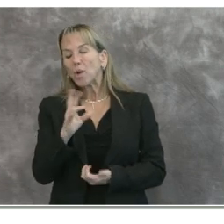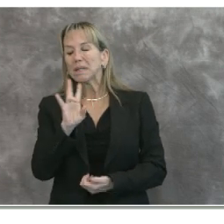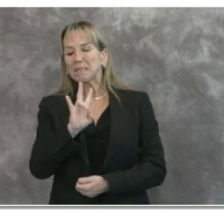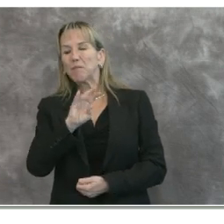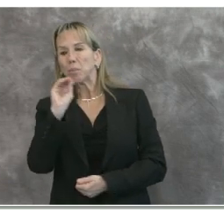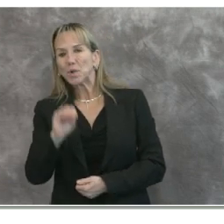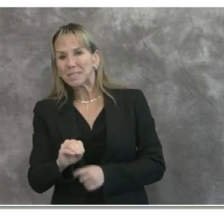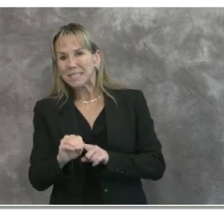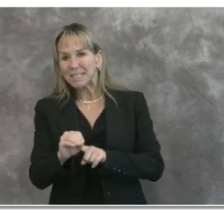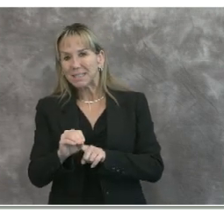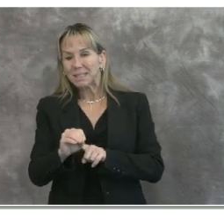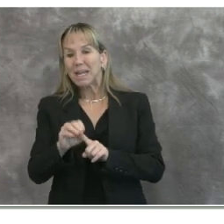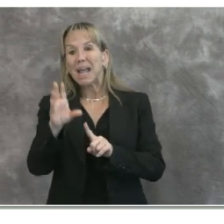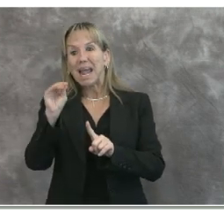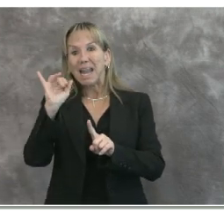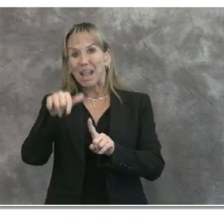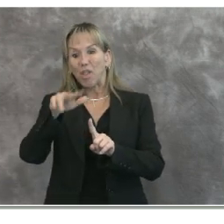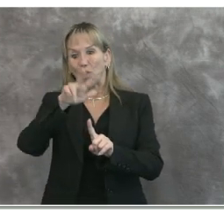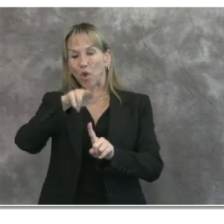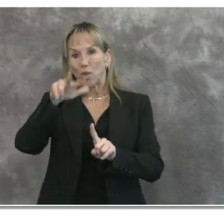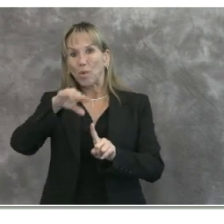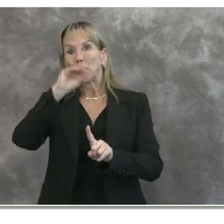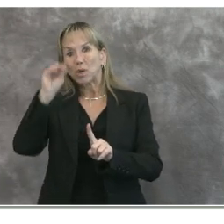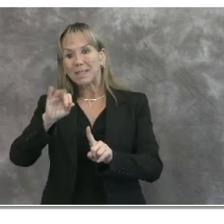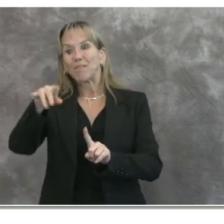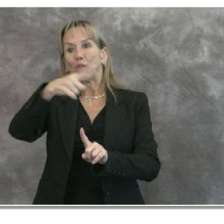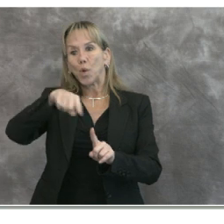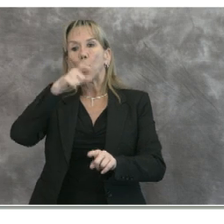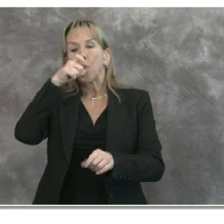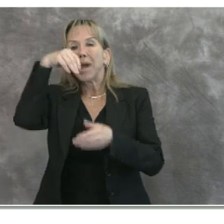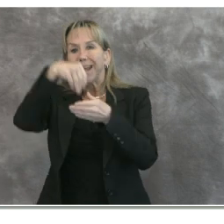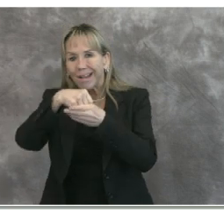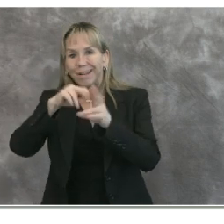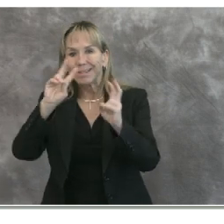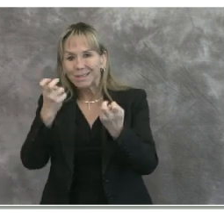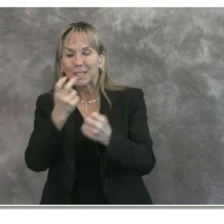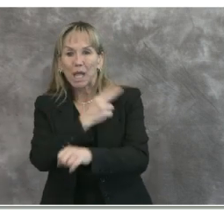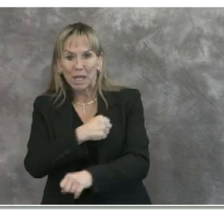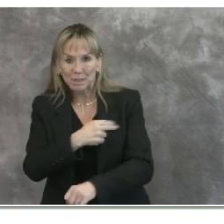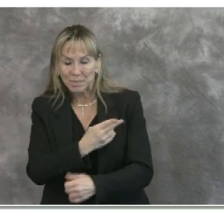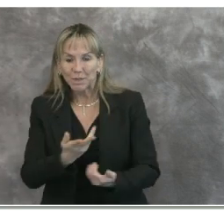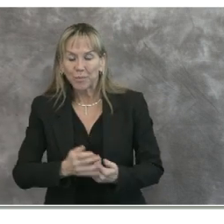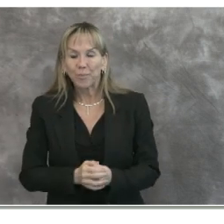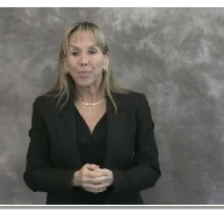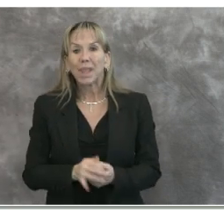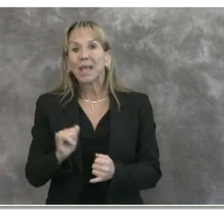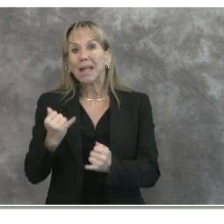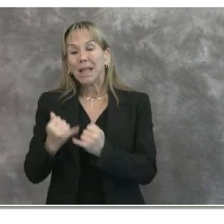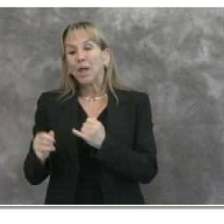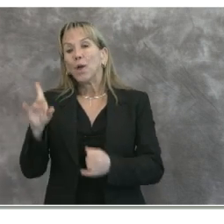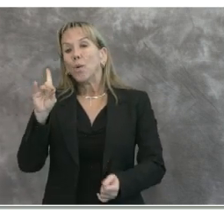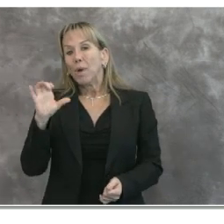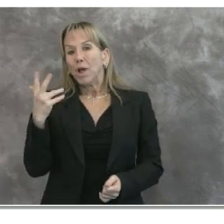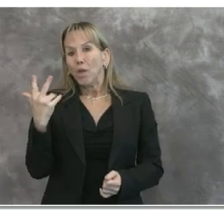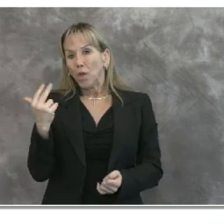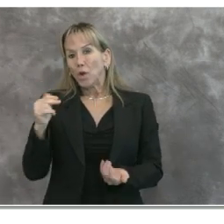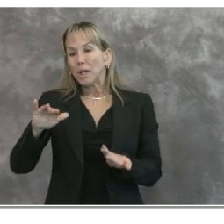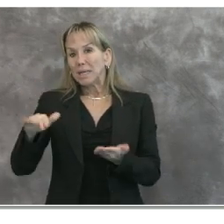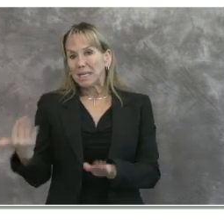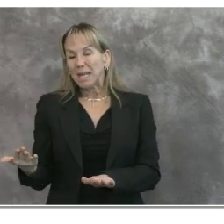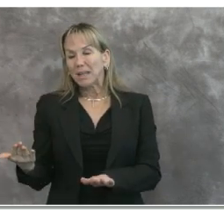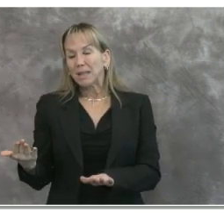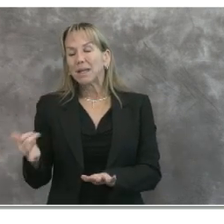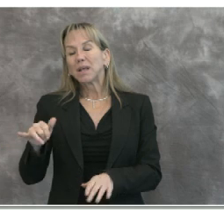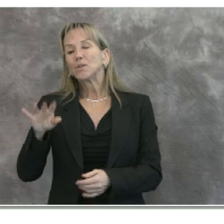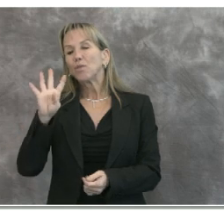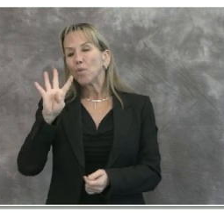is 33% of those hospitalized. Lastly, the 113 deaths represent approximately 4%